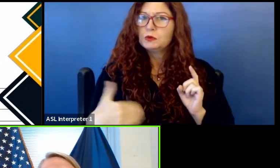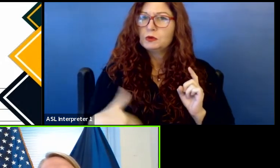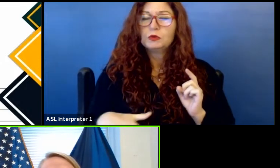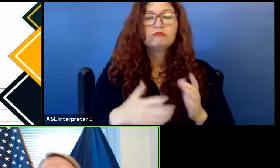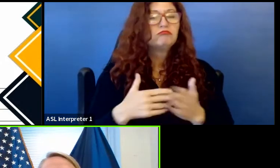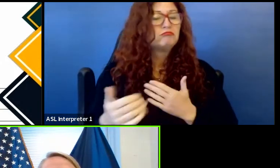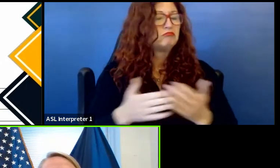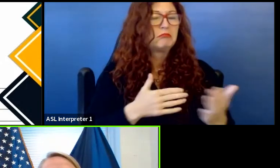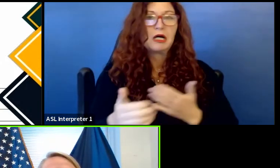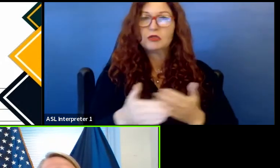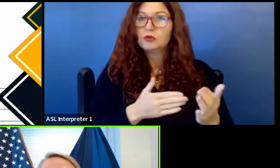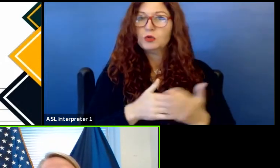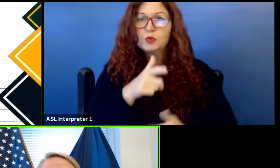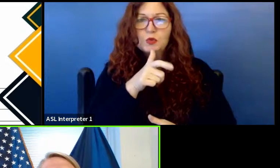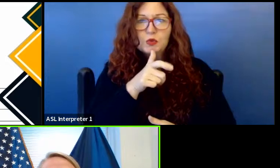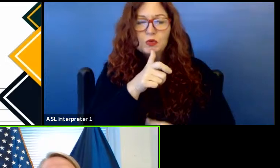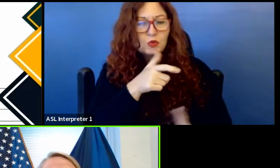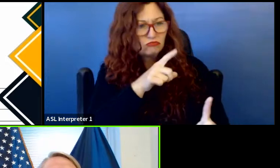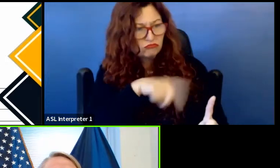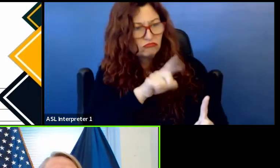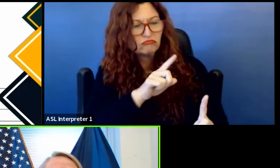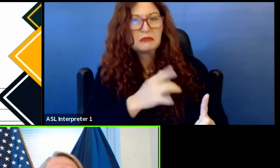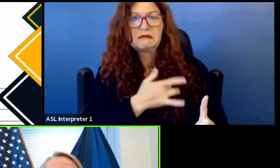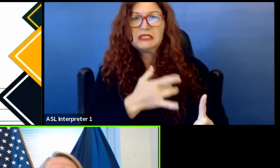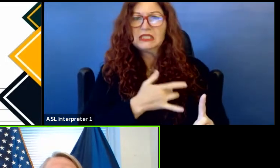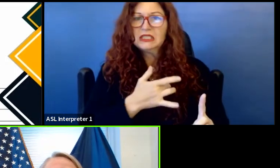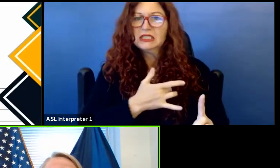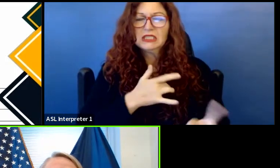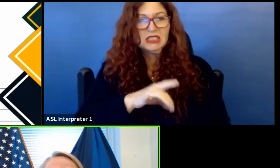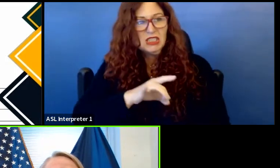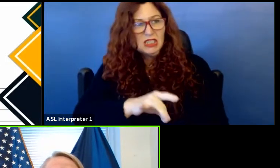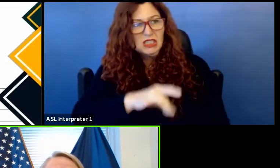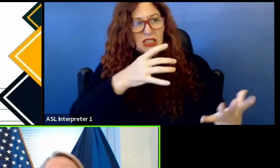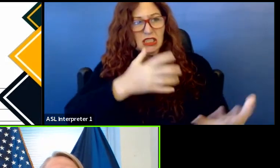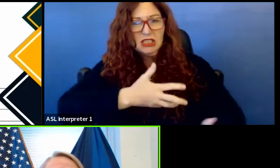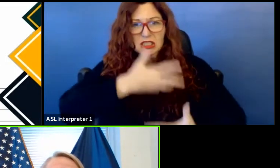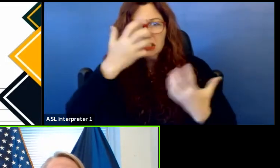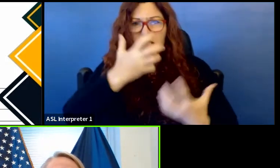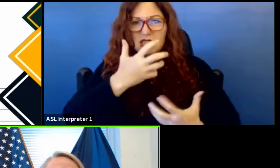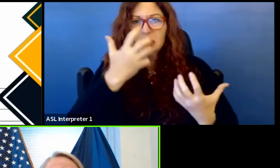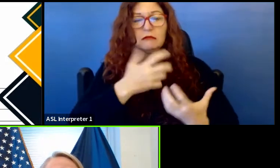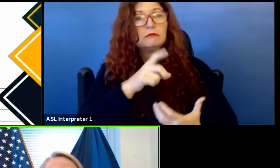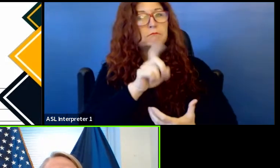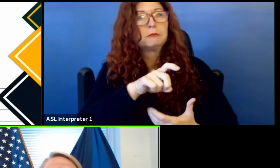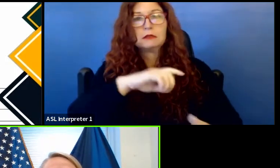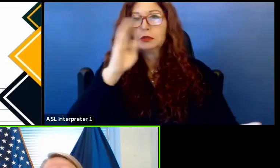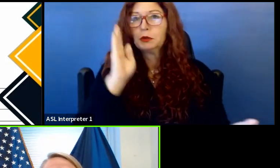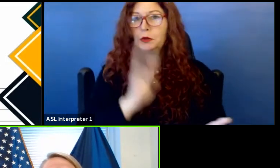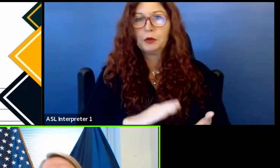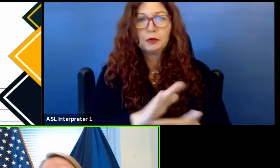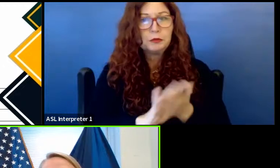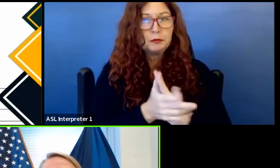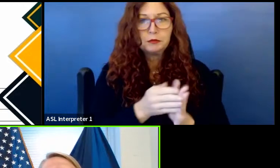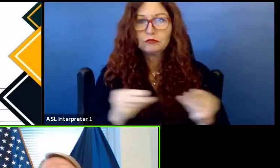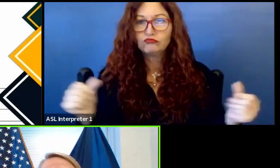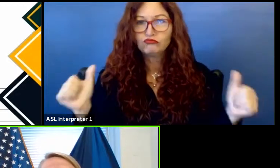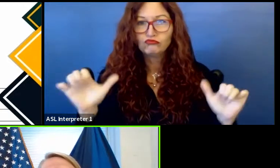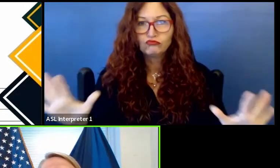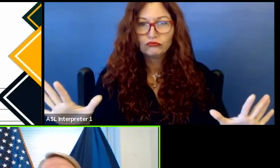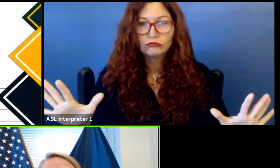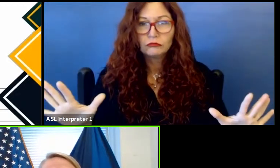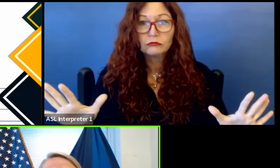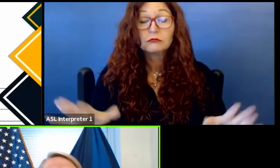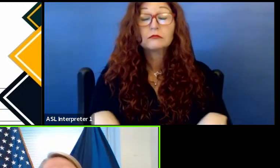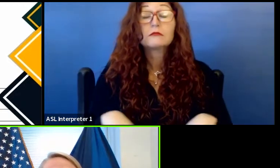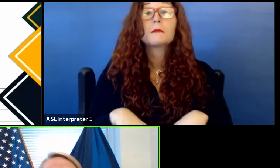regardless of by whom or against whom such hate is perpetrated with respect to the specific subject of today's hearing in dc